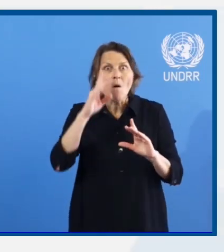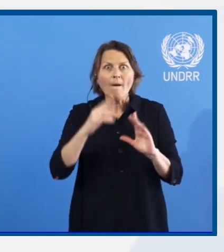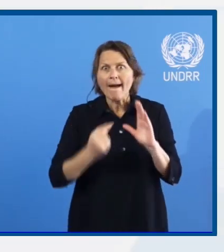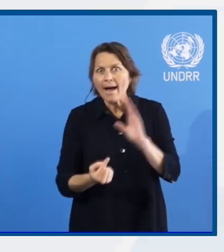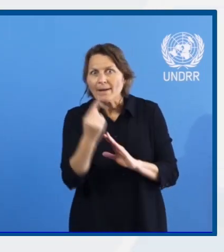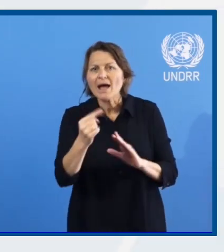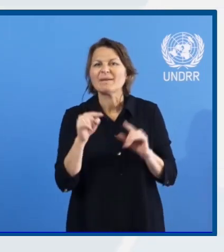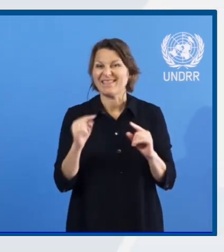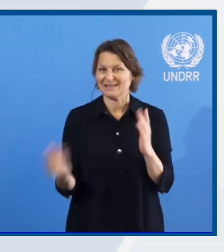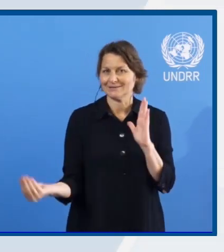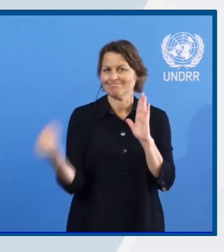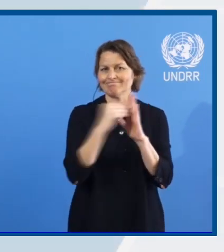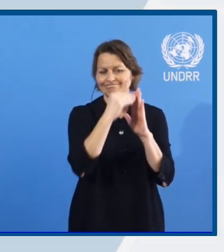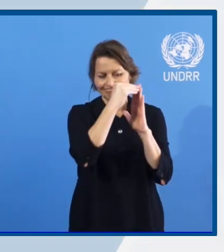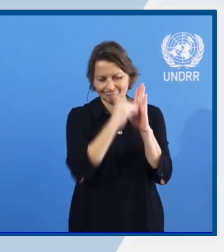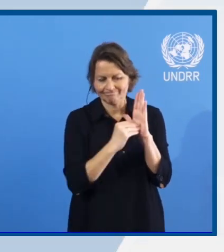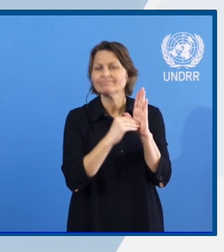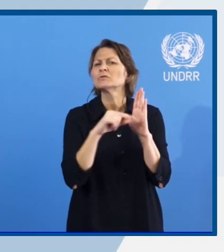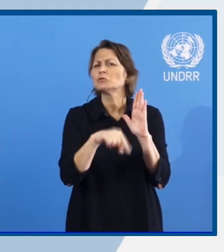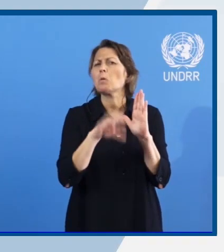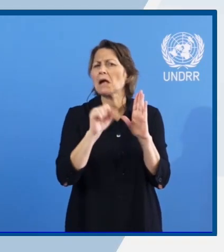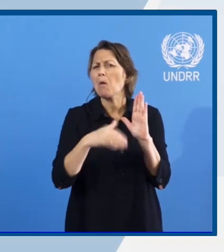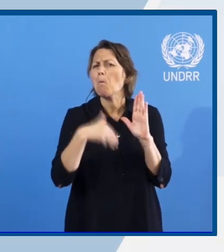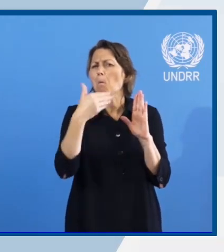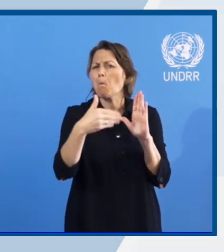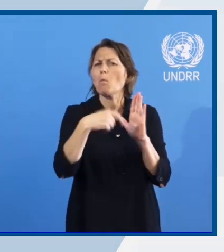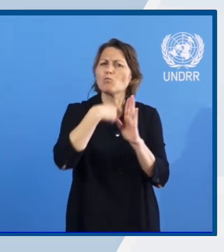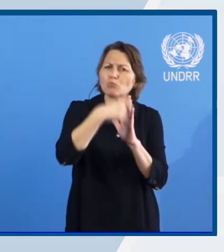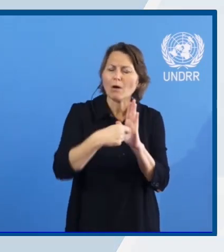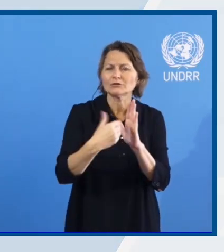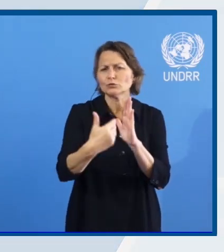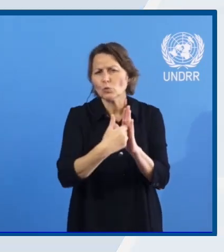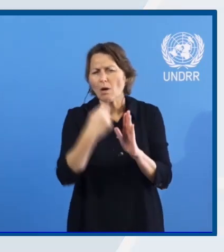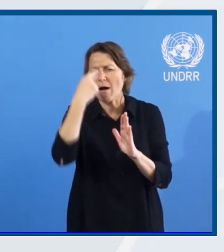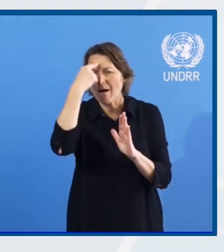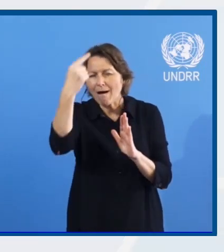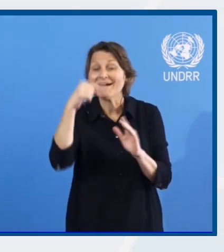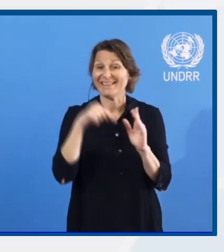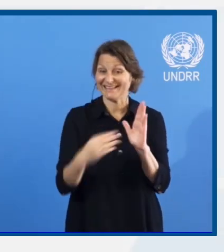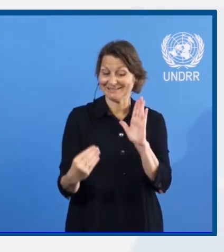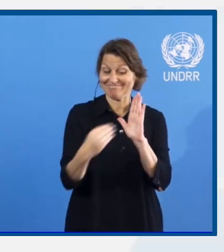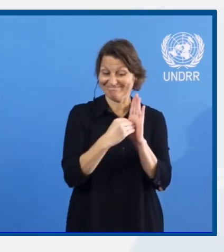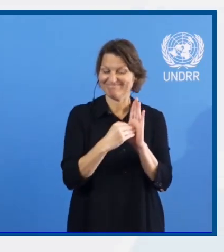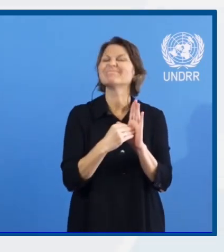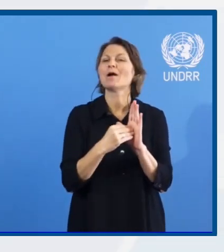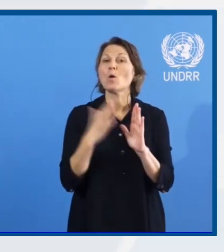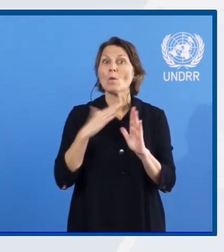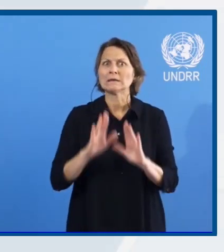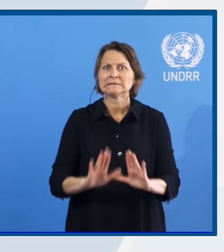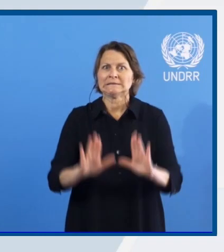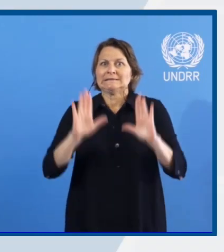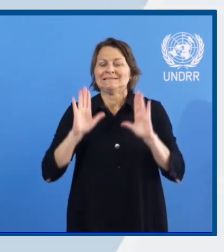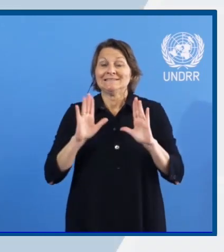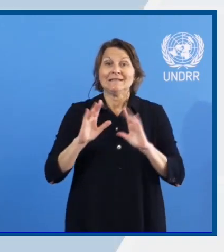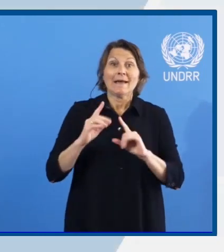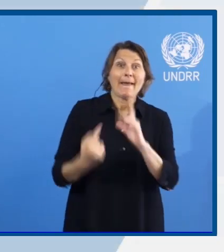lead to projects, environmental or social projects, which embed disaster prevention. I don't know whether I answered, but I